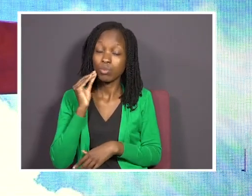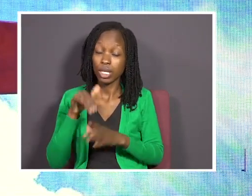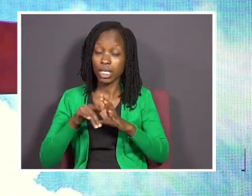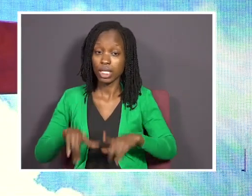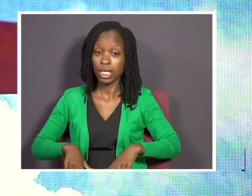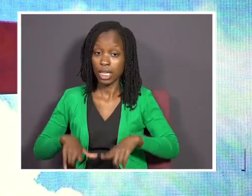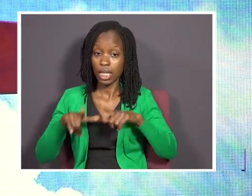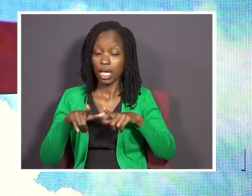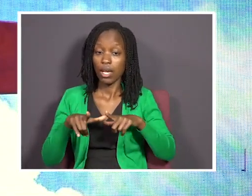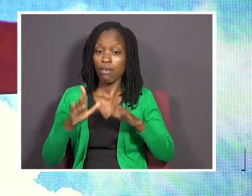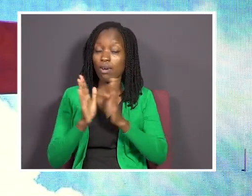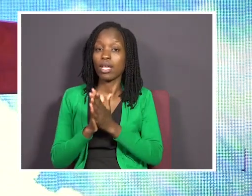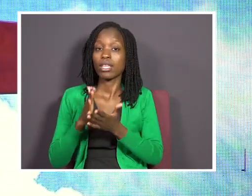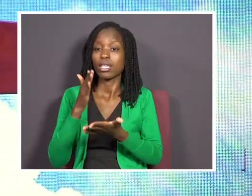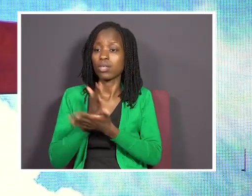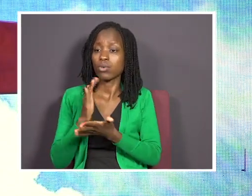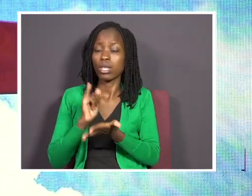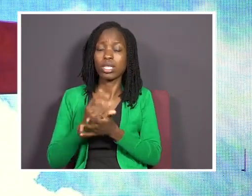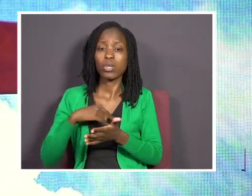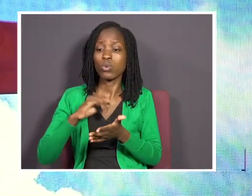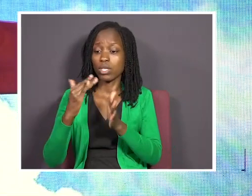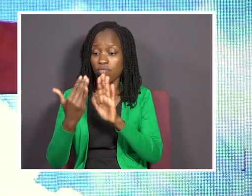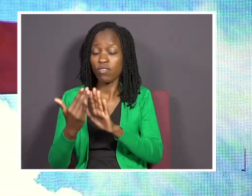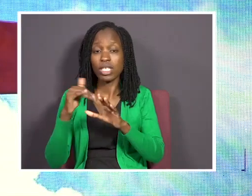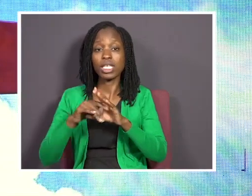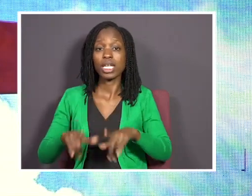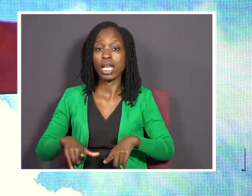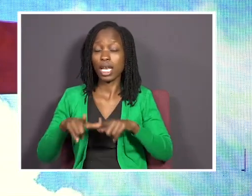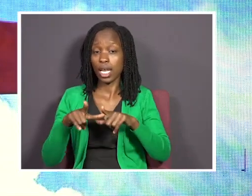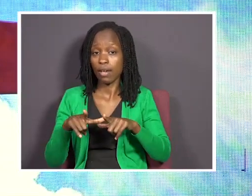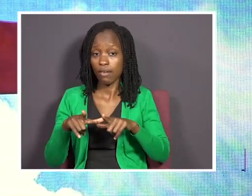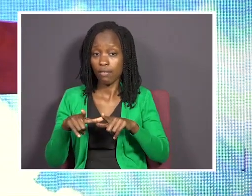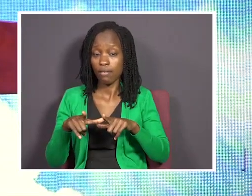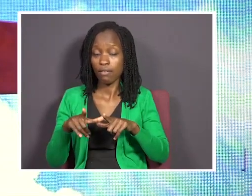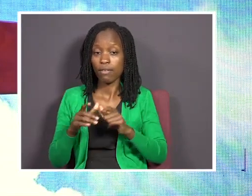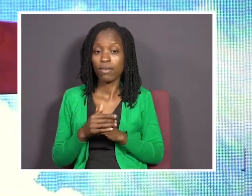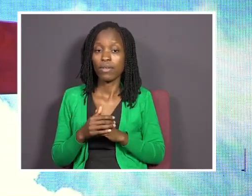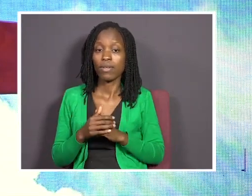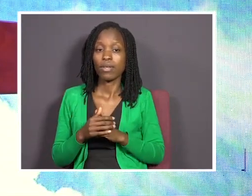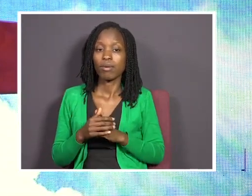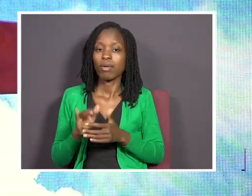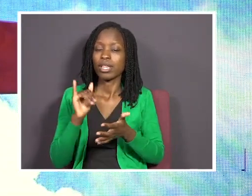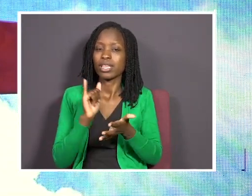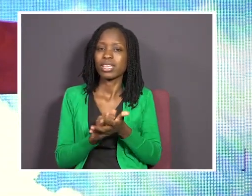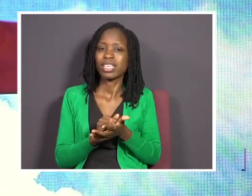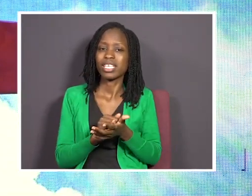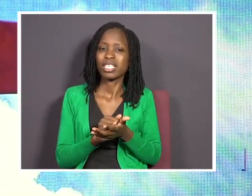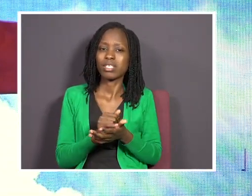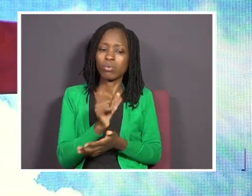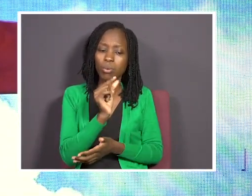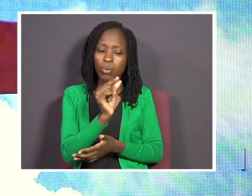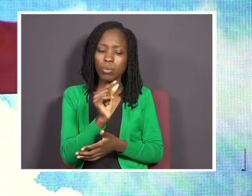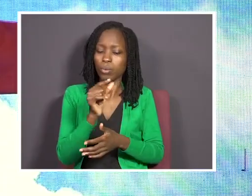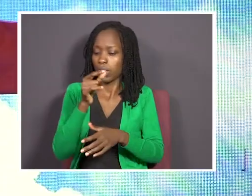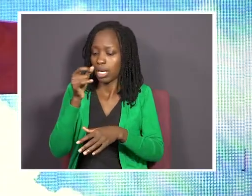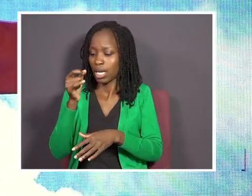life and the realities that we have faced in life, they are so limited